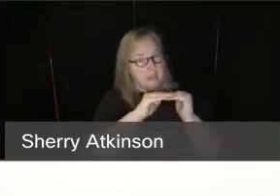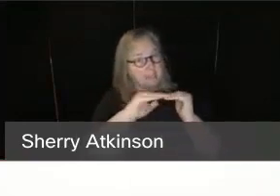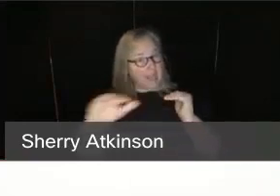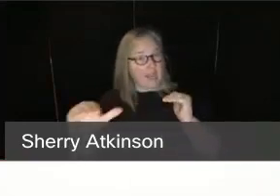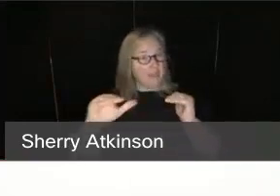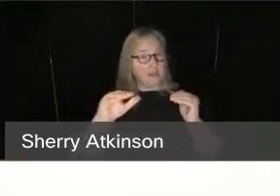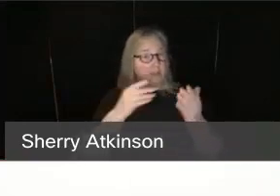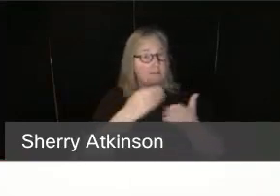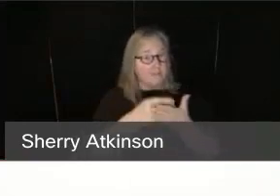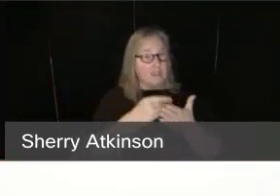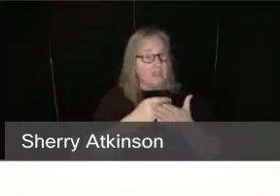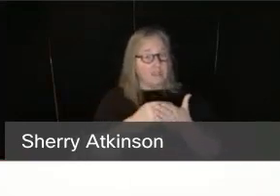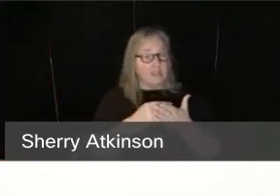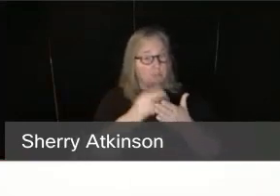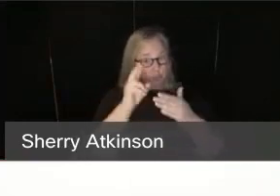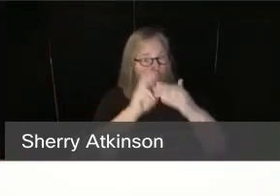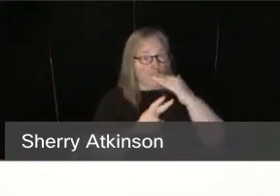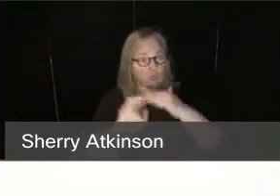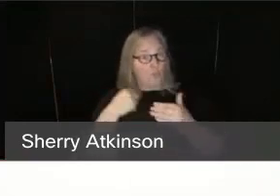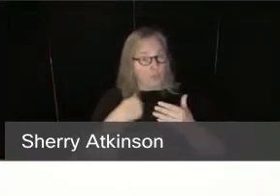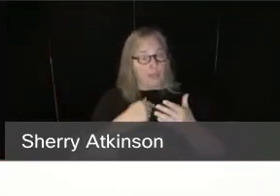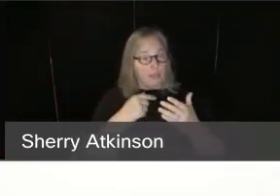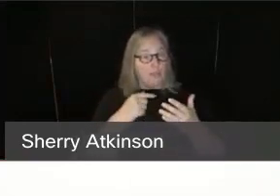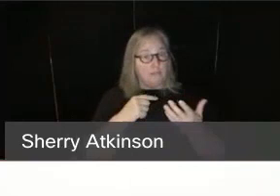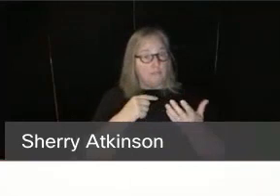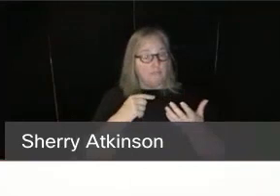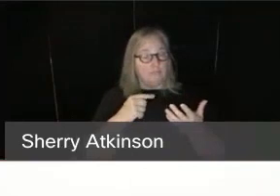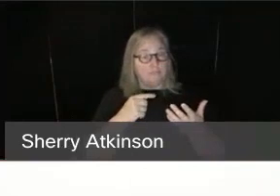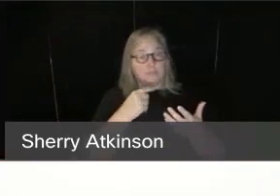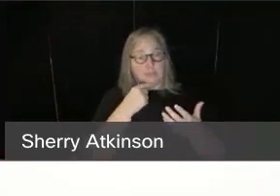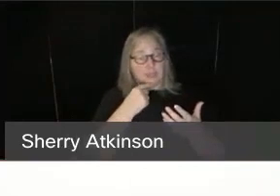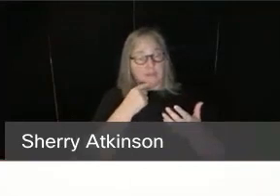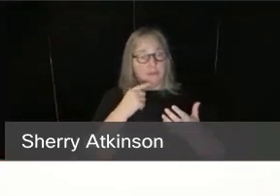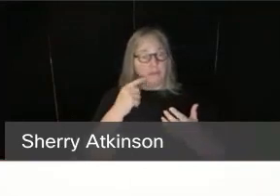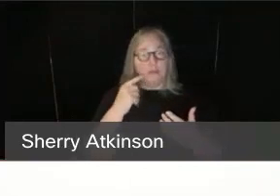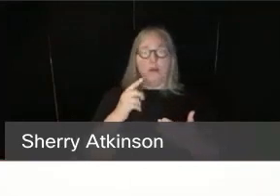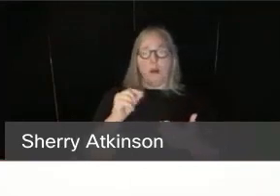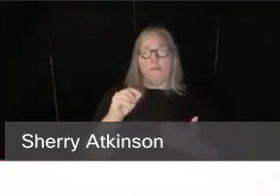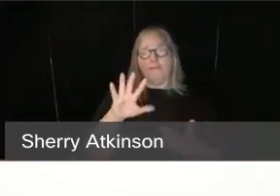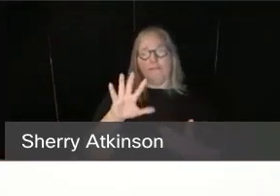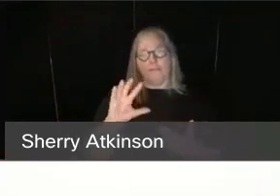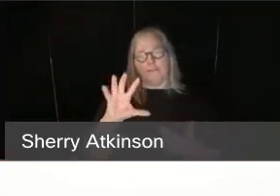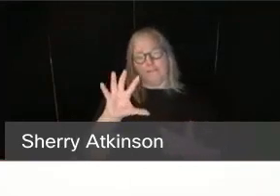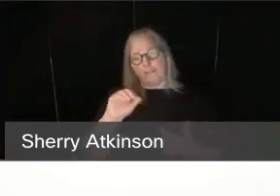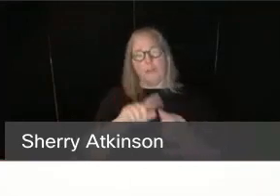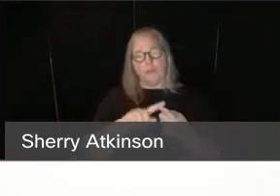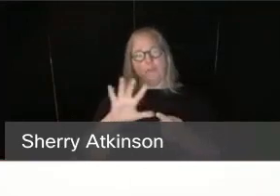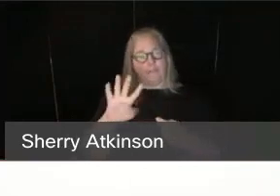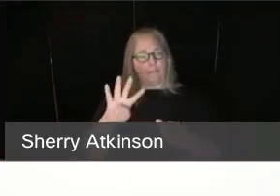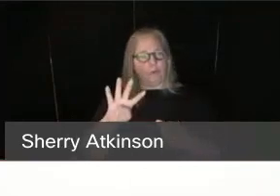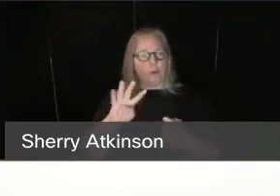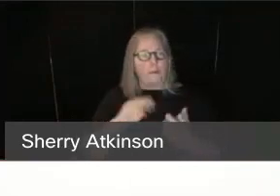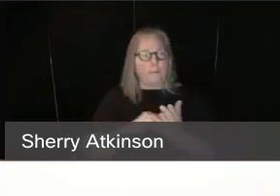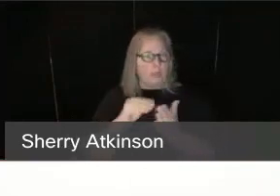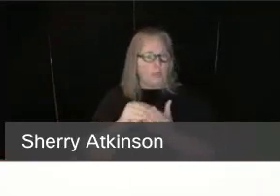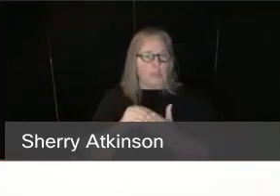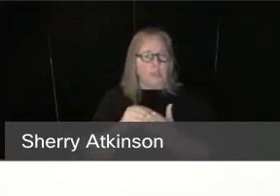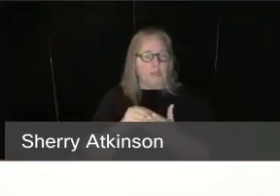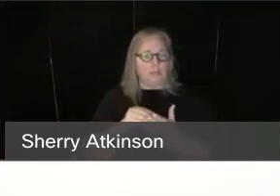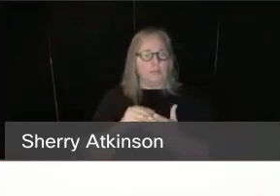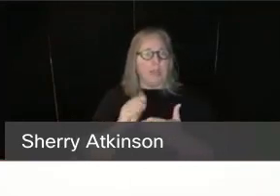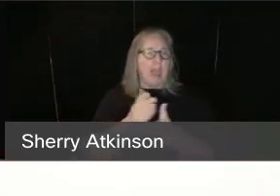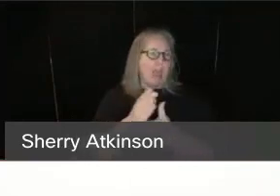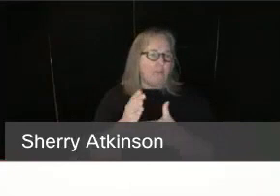provided in the prior year of $50 to $54 million on average for FY22 and beyond. And this